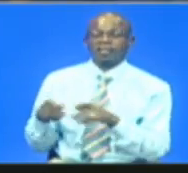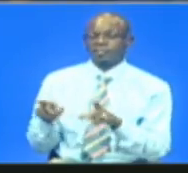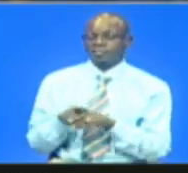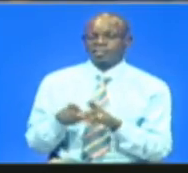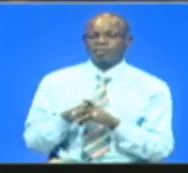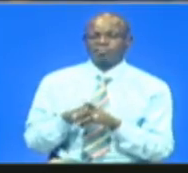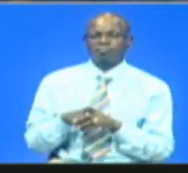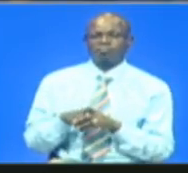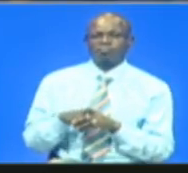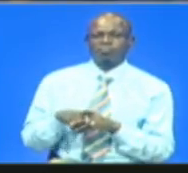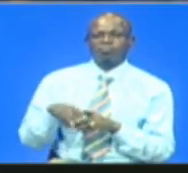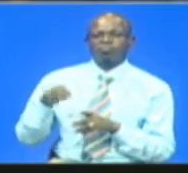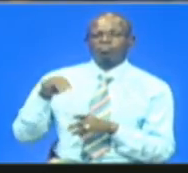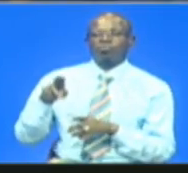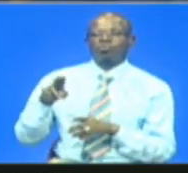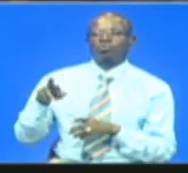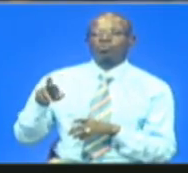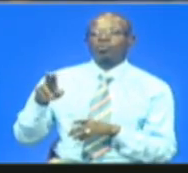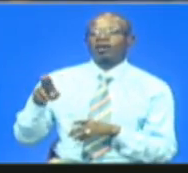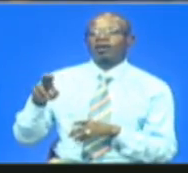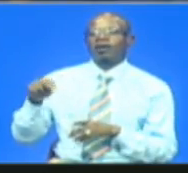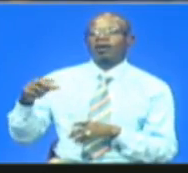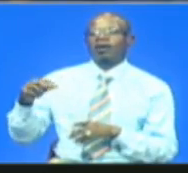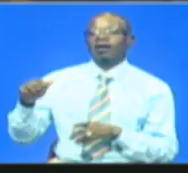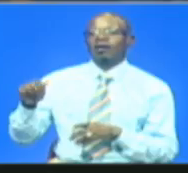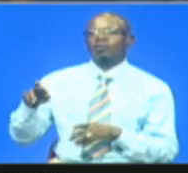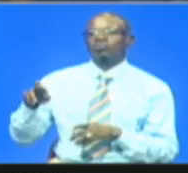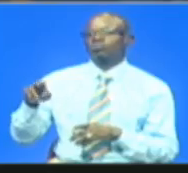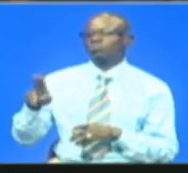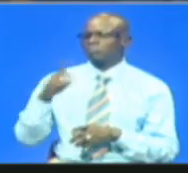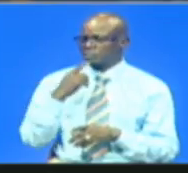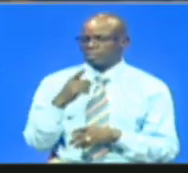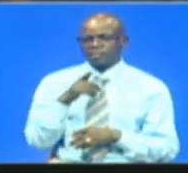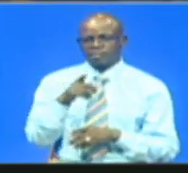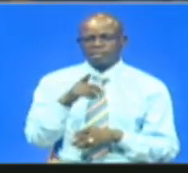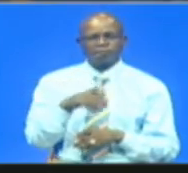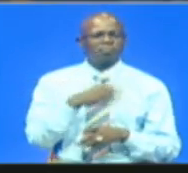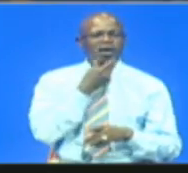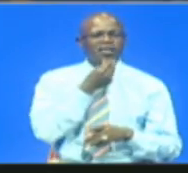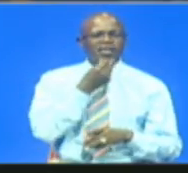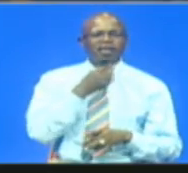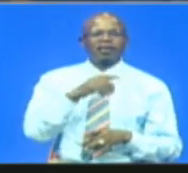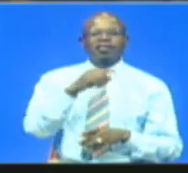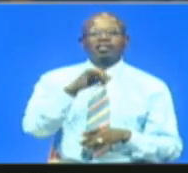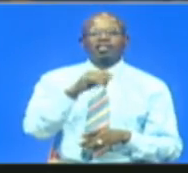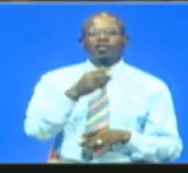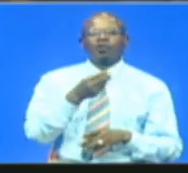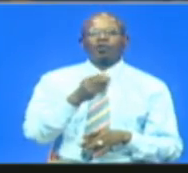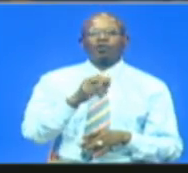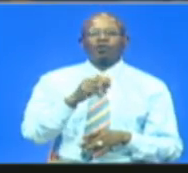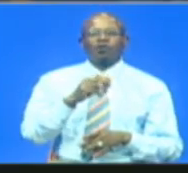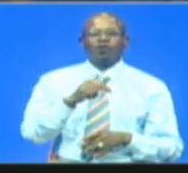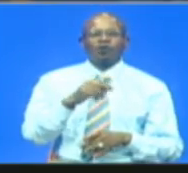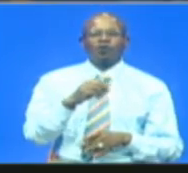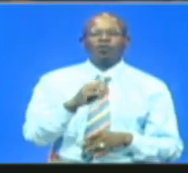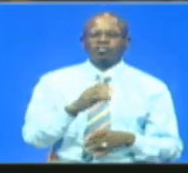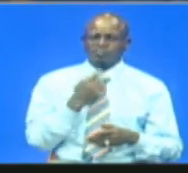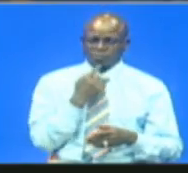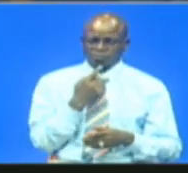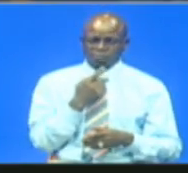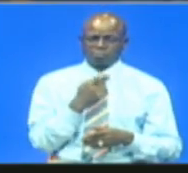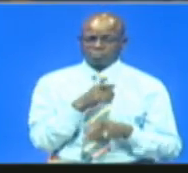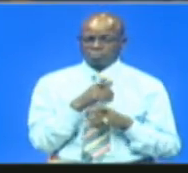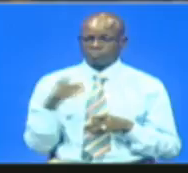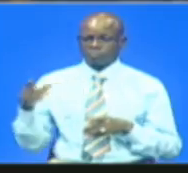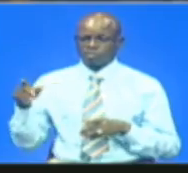ago, accusing him of destroying his political career by intentionally defaming him. Well, Githongo, then the ethics